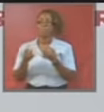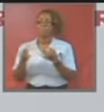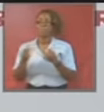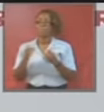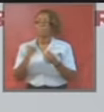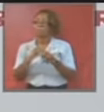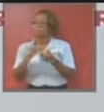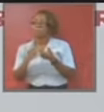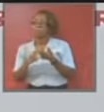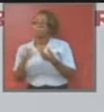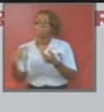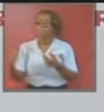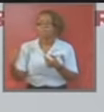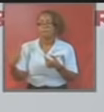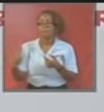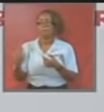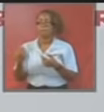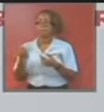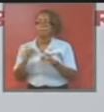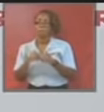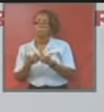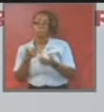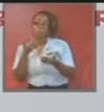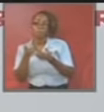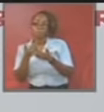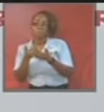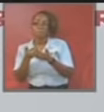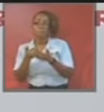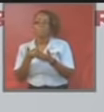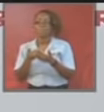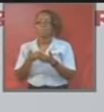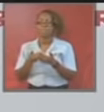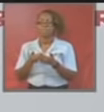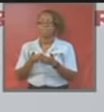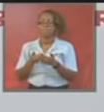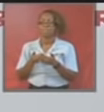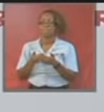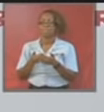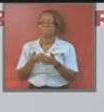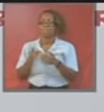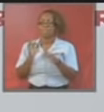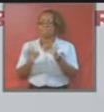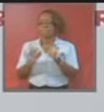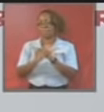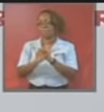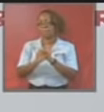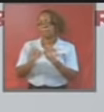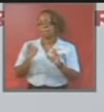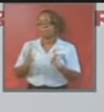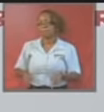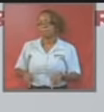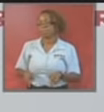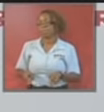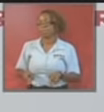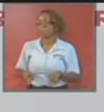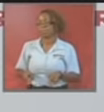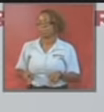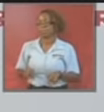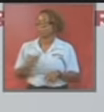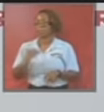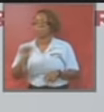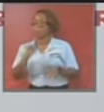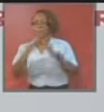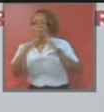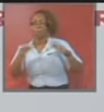at the level of the CMOH office. So for example, if someone lives in a household, your husband is positive, you yourself